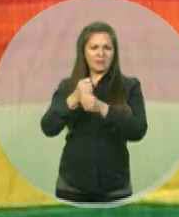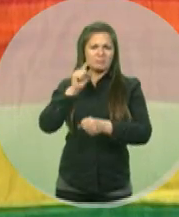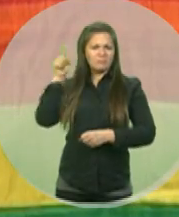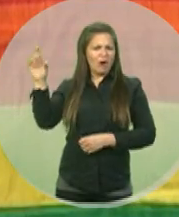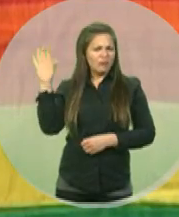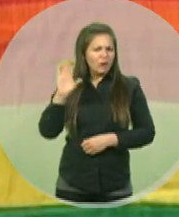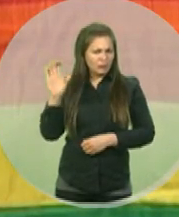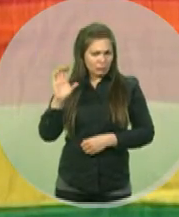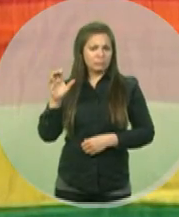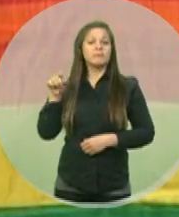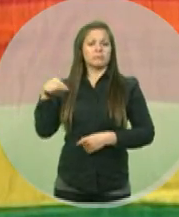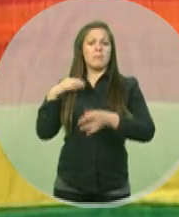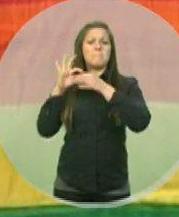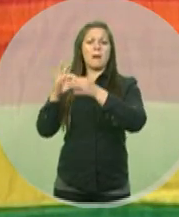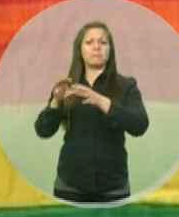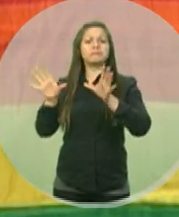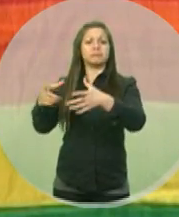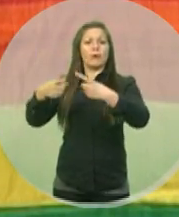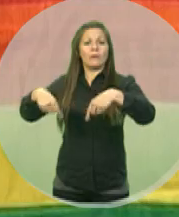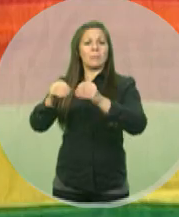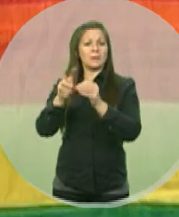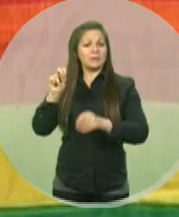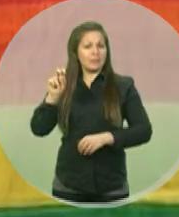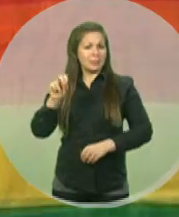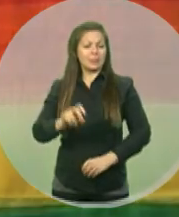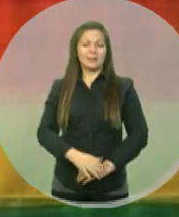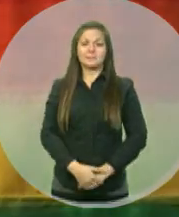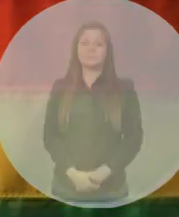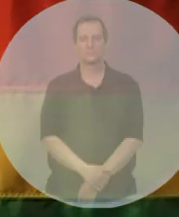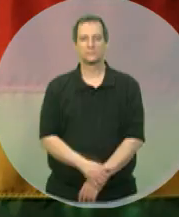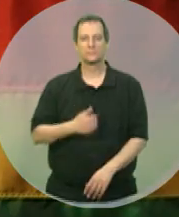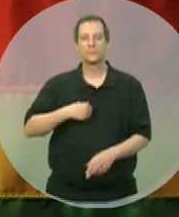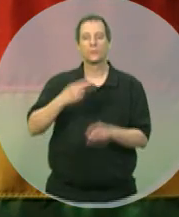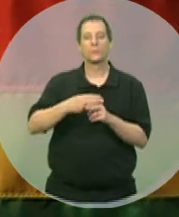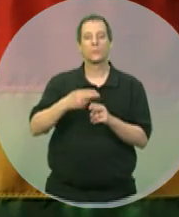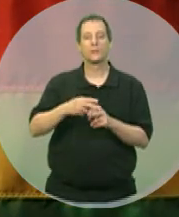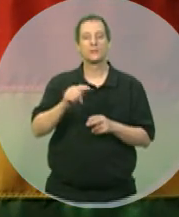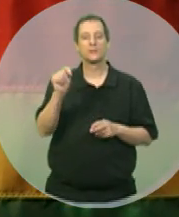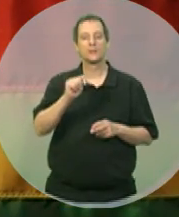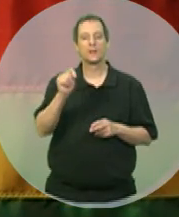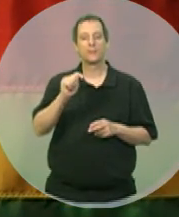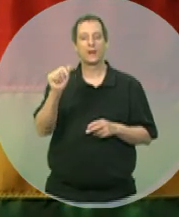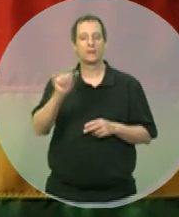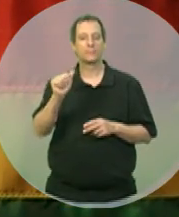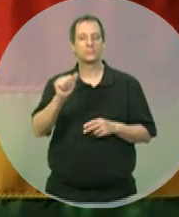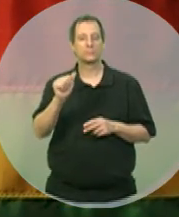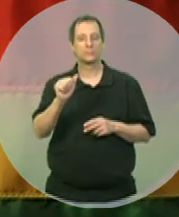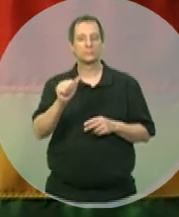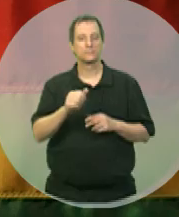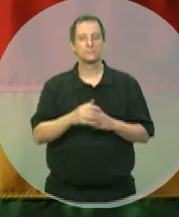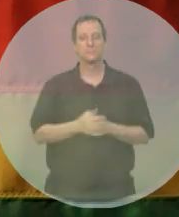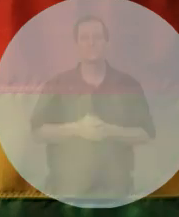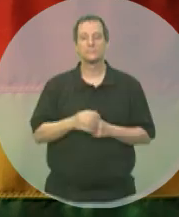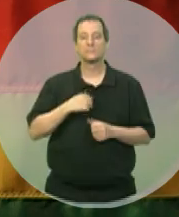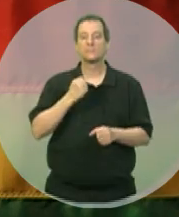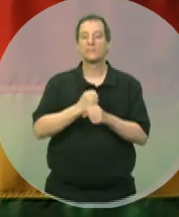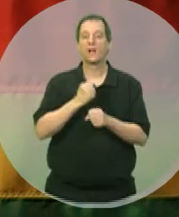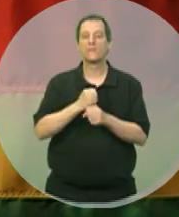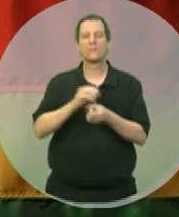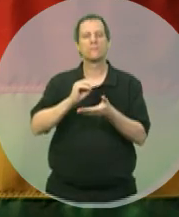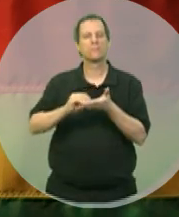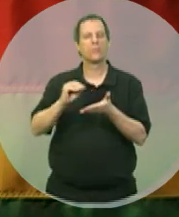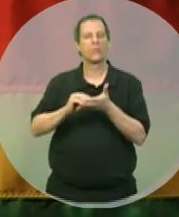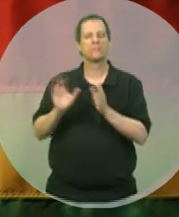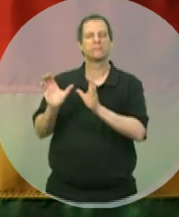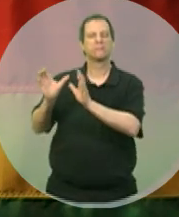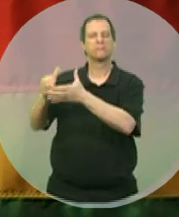Bach. I work in Charlottetown, Local 30. My name's Tim Armstrong. I work at the